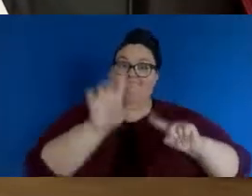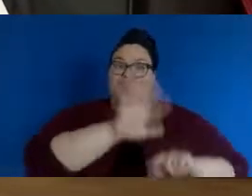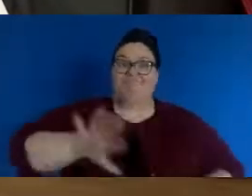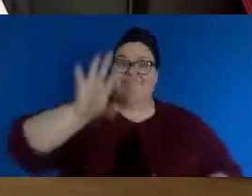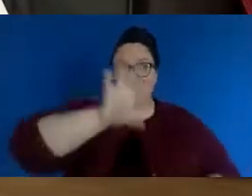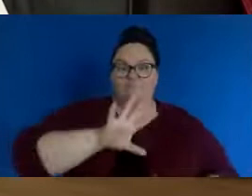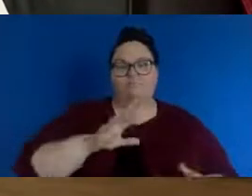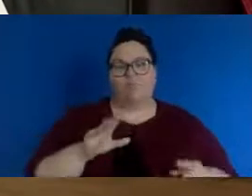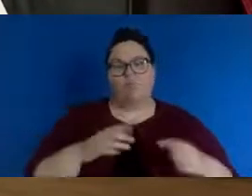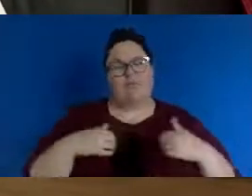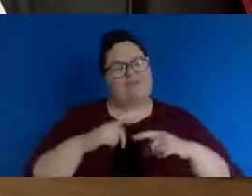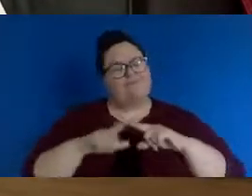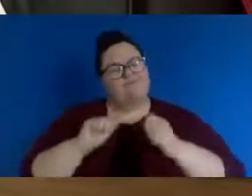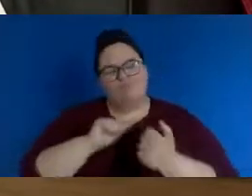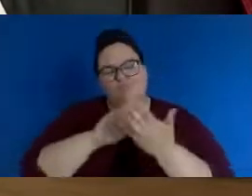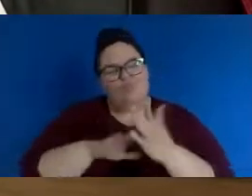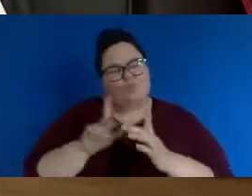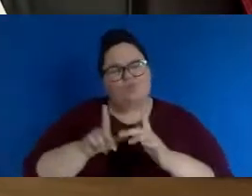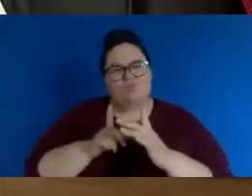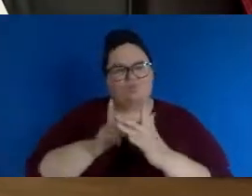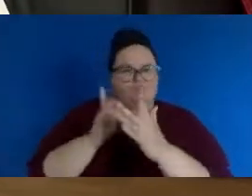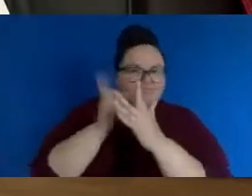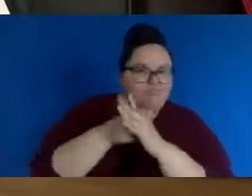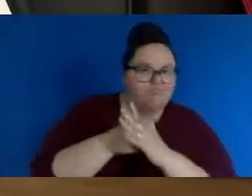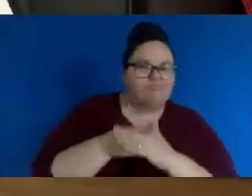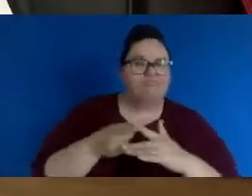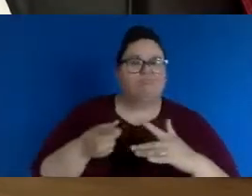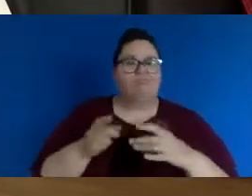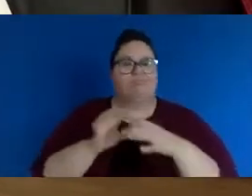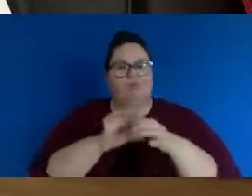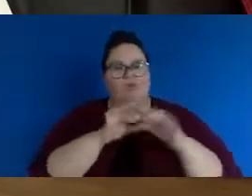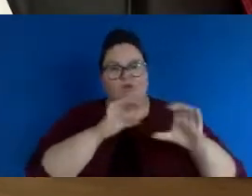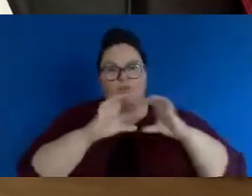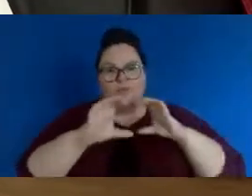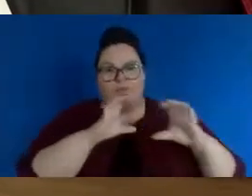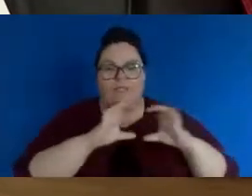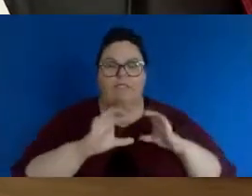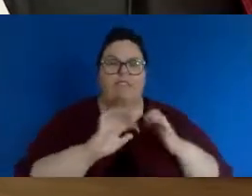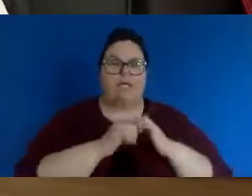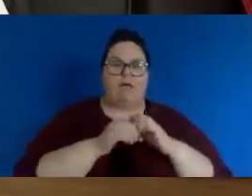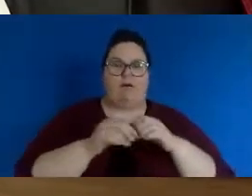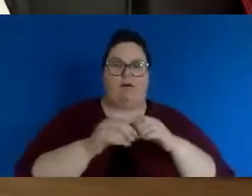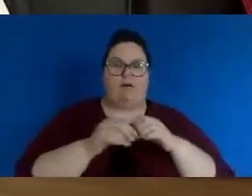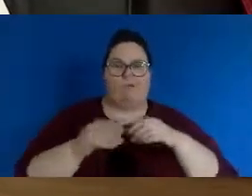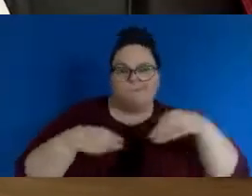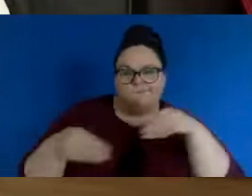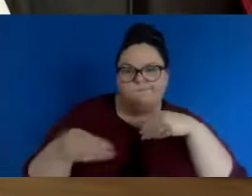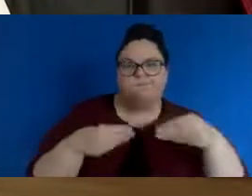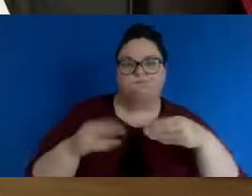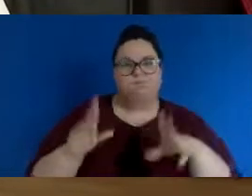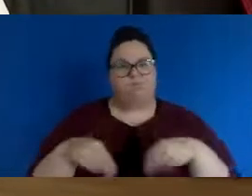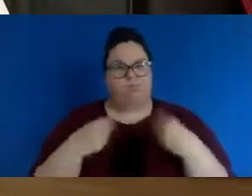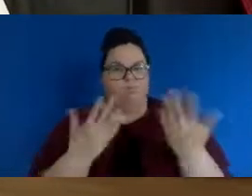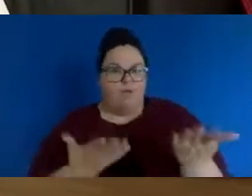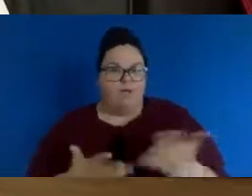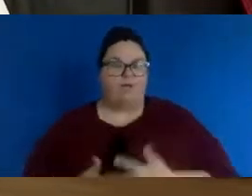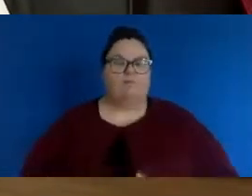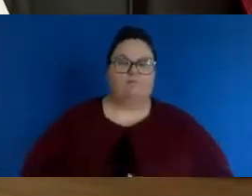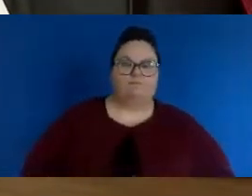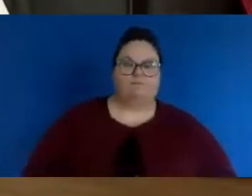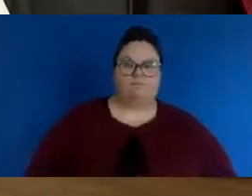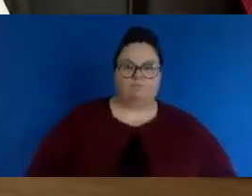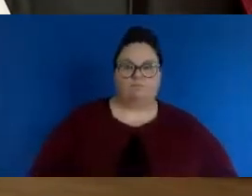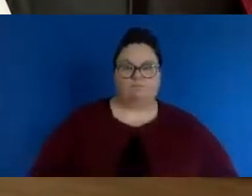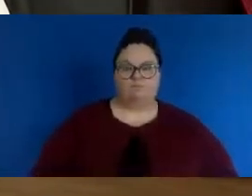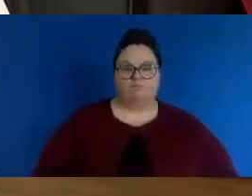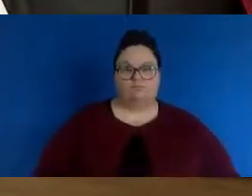have different approaches to target people with respect to communications and the types of flexibility that we're trying to offer. And at